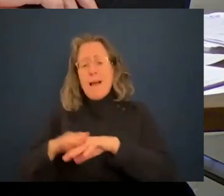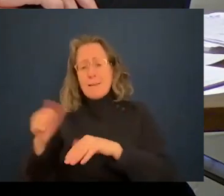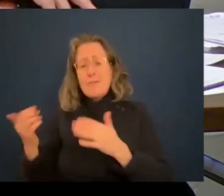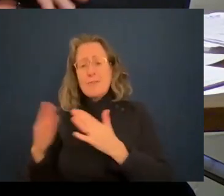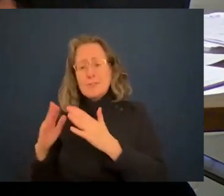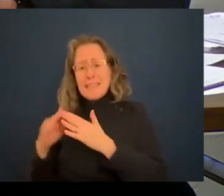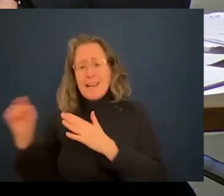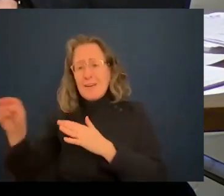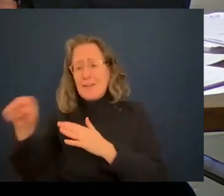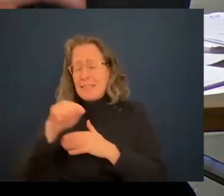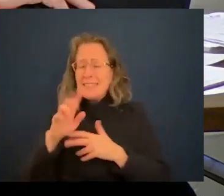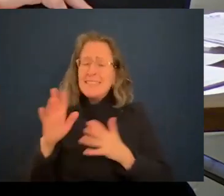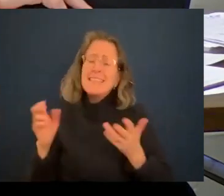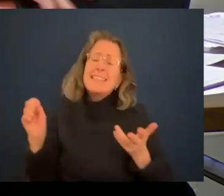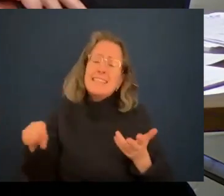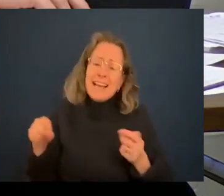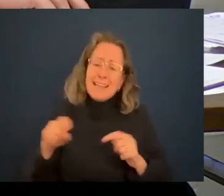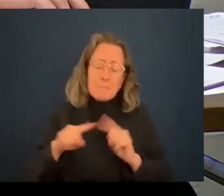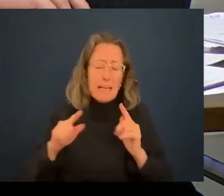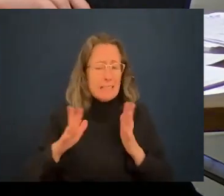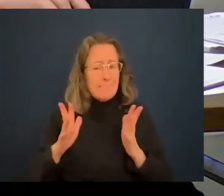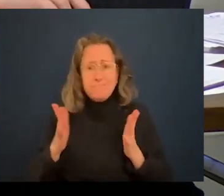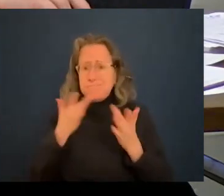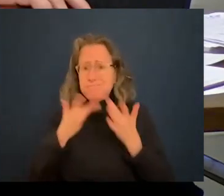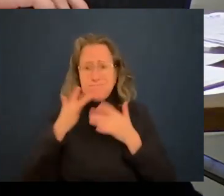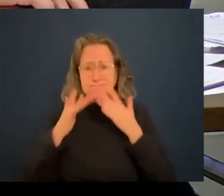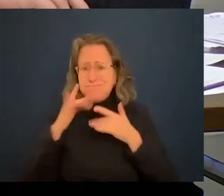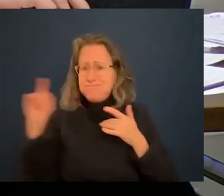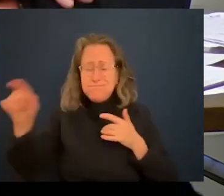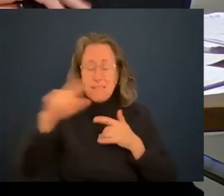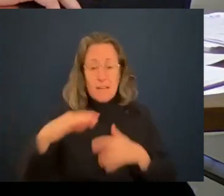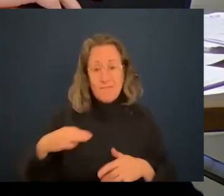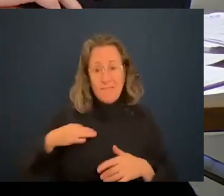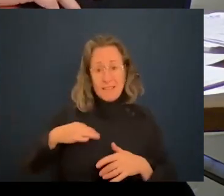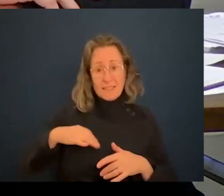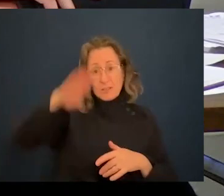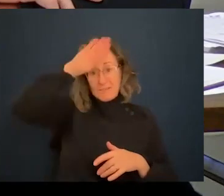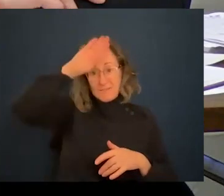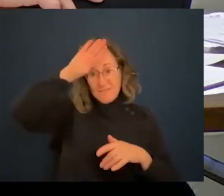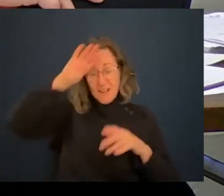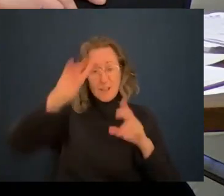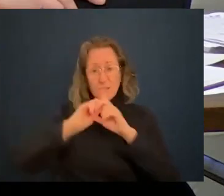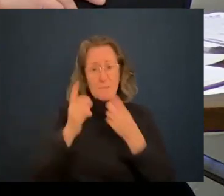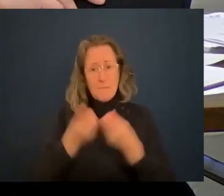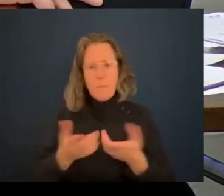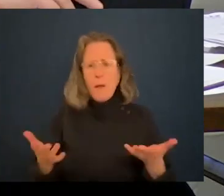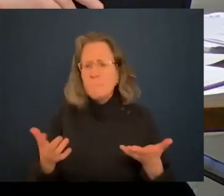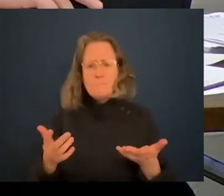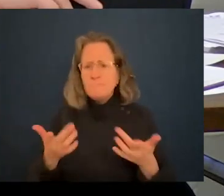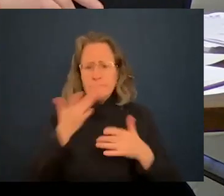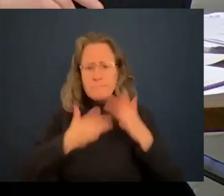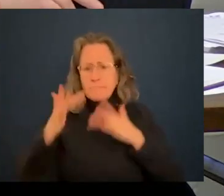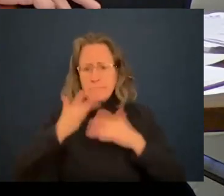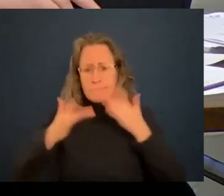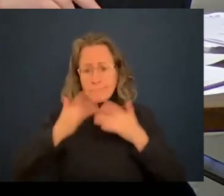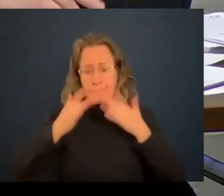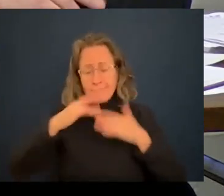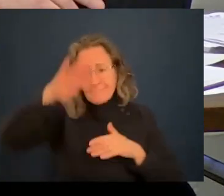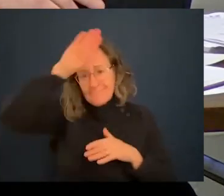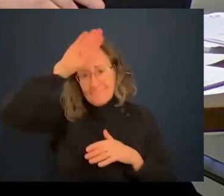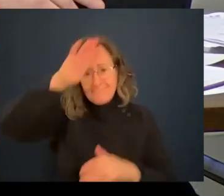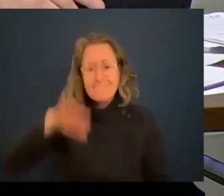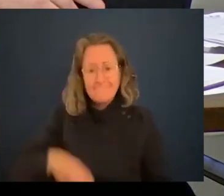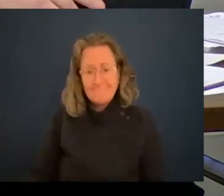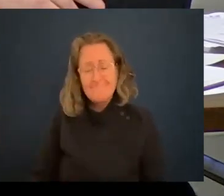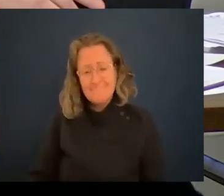boat if you hear about volunteer fire departments to having a hard time Staffing there departments and